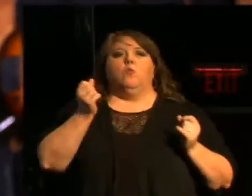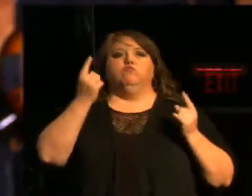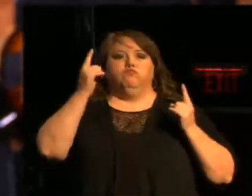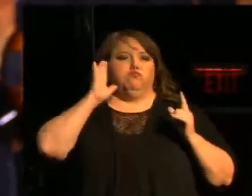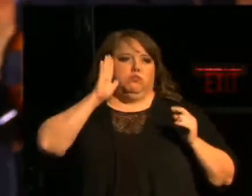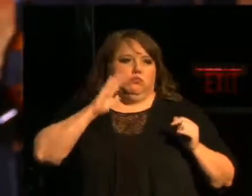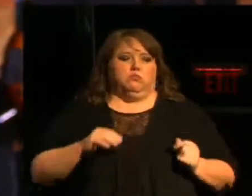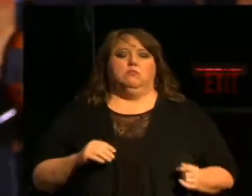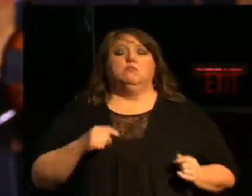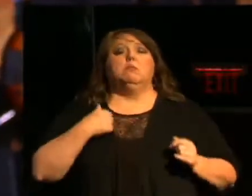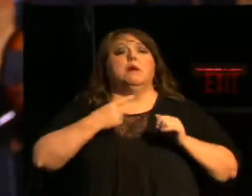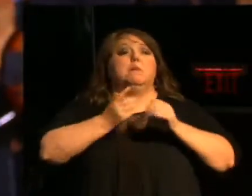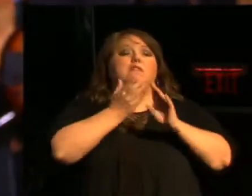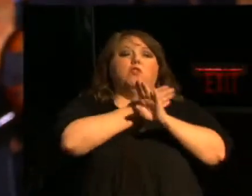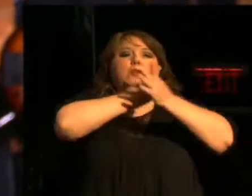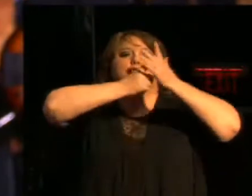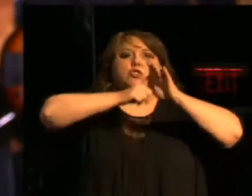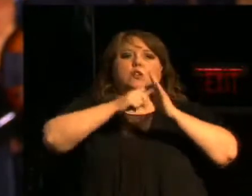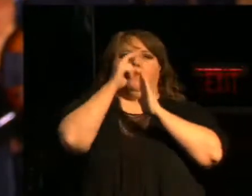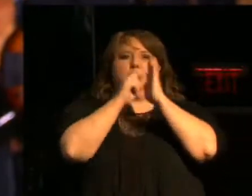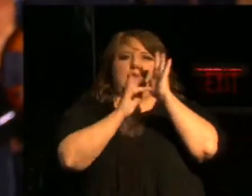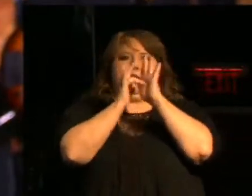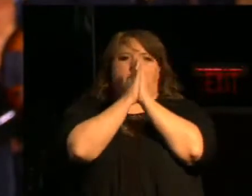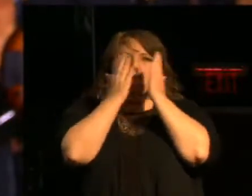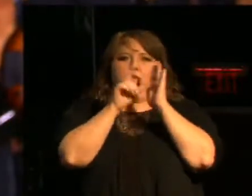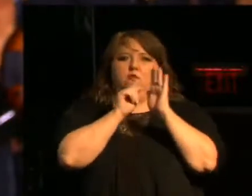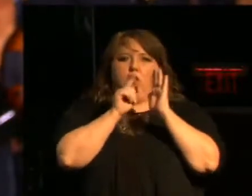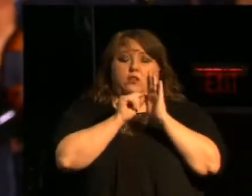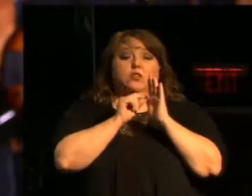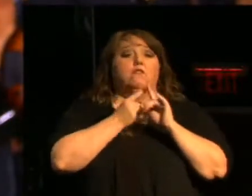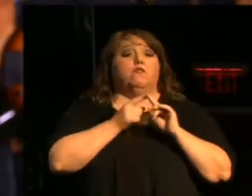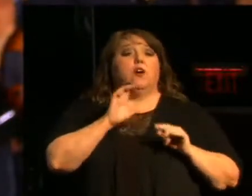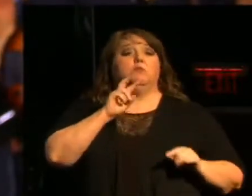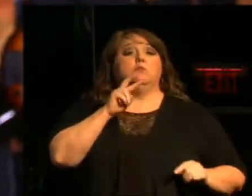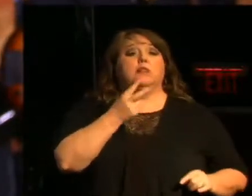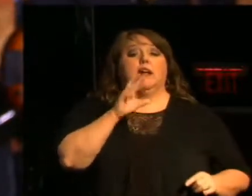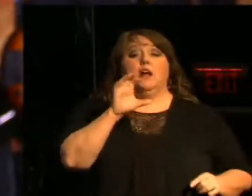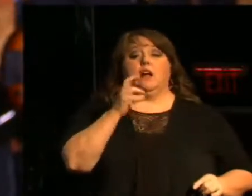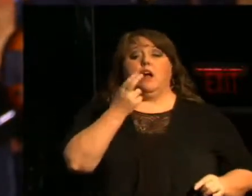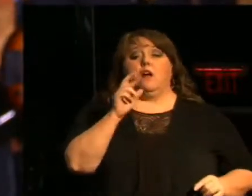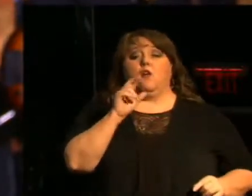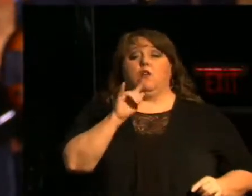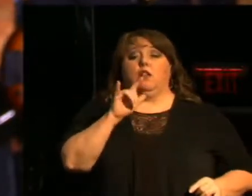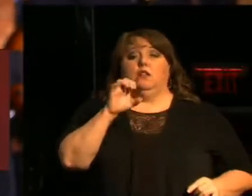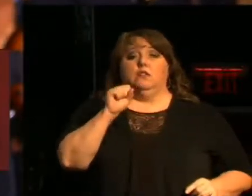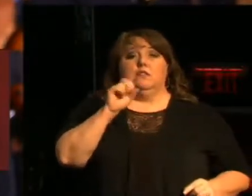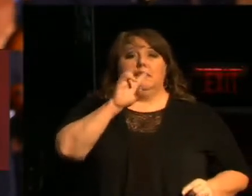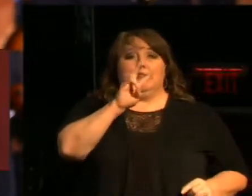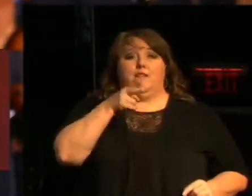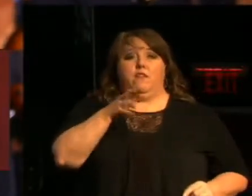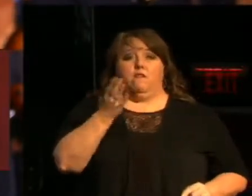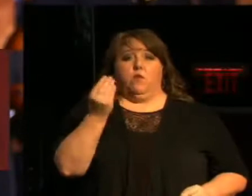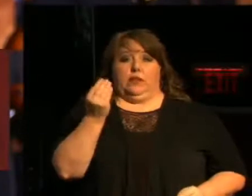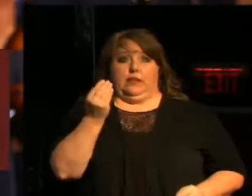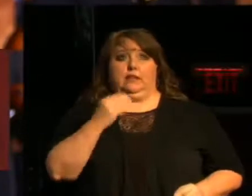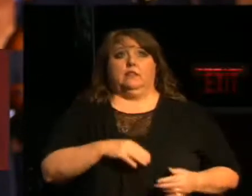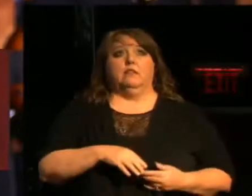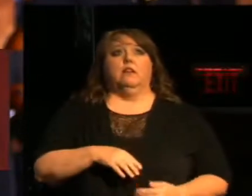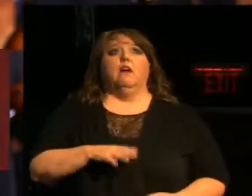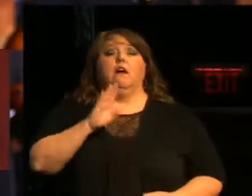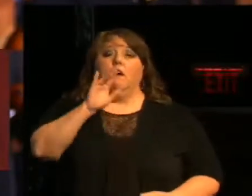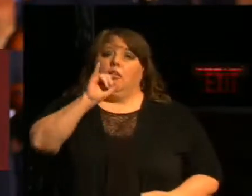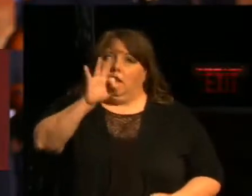love you, how much that is their favorite song. And I have to be honest, that's one of my absolute favorite songs. If you